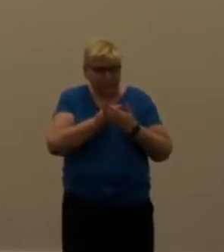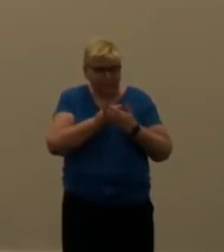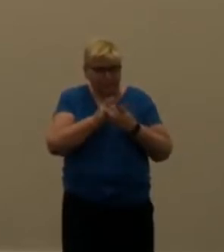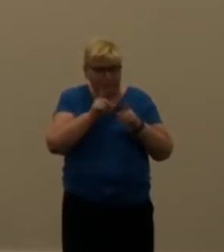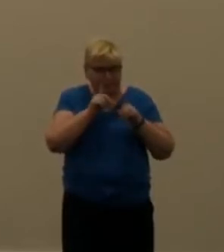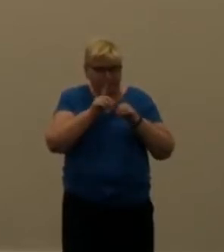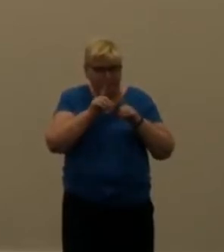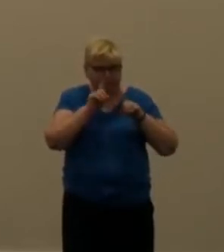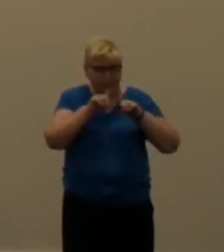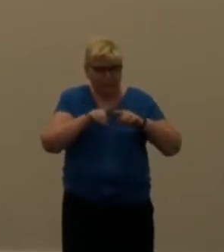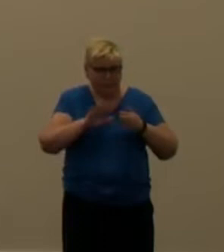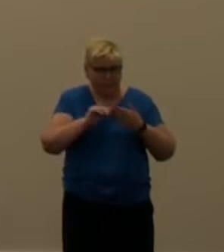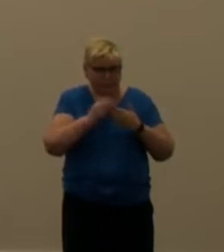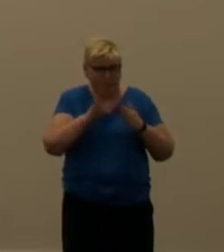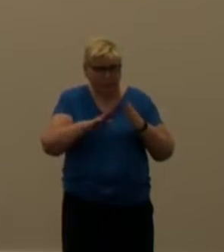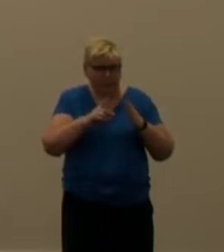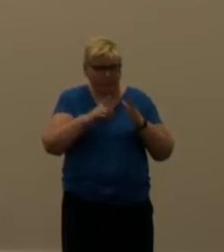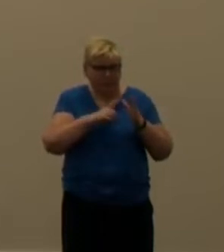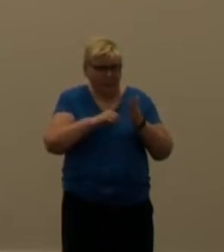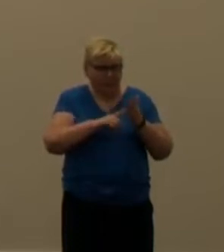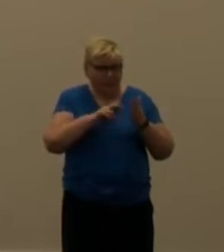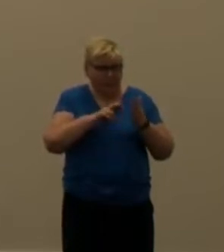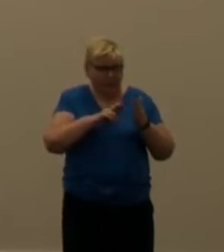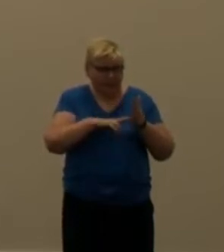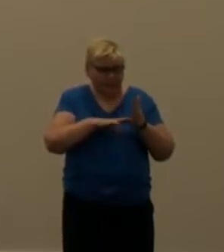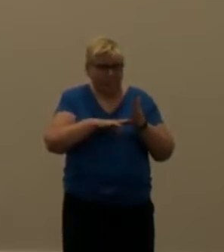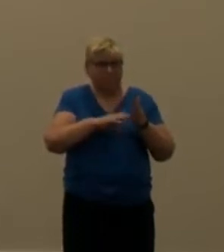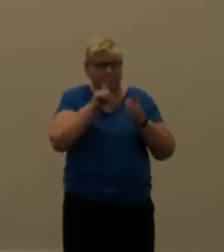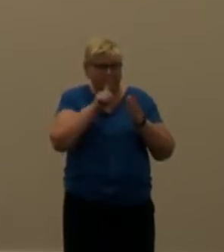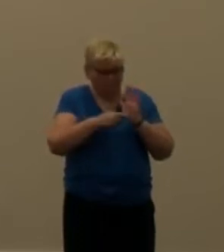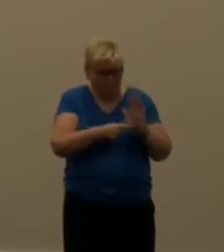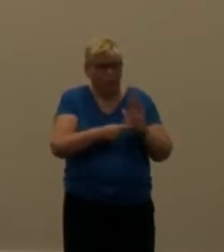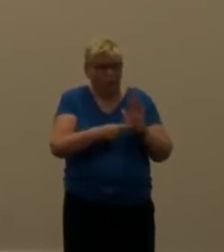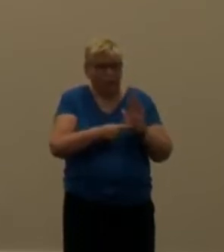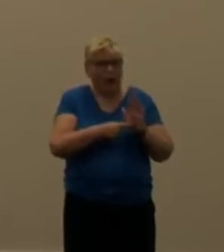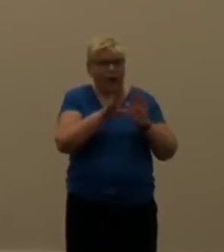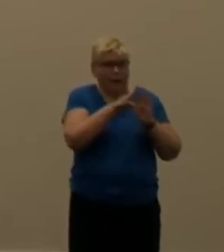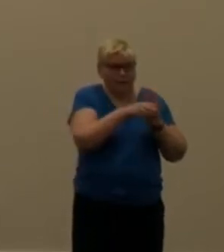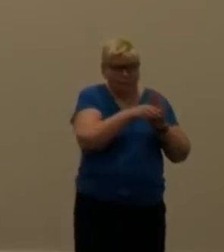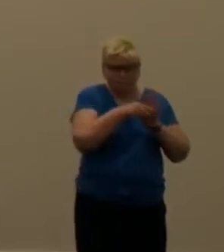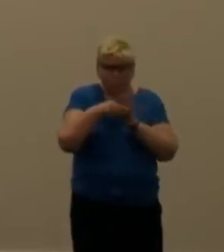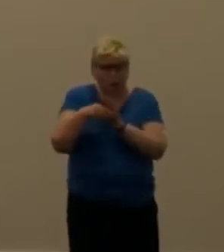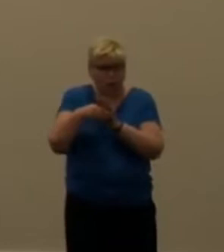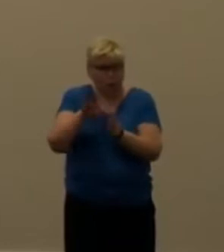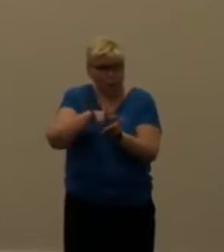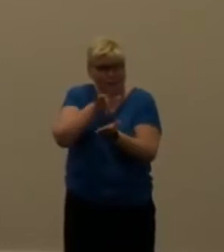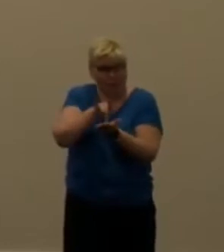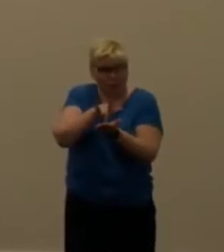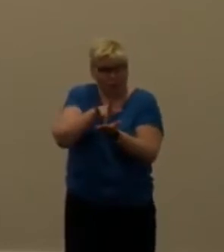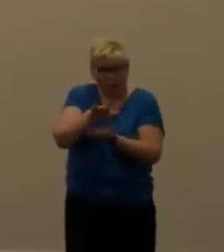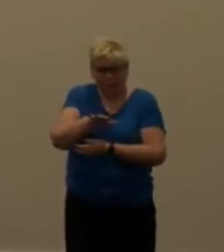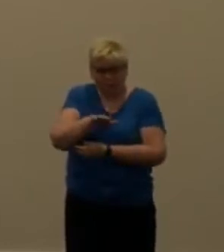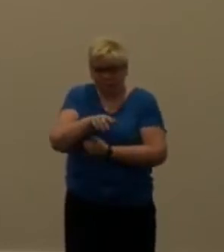from my ALM demo solution and push it to a central repository.